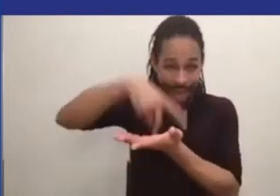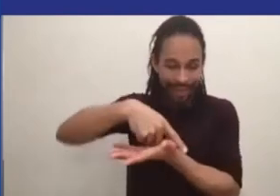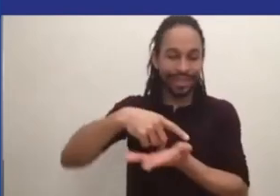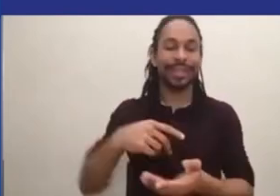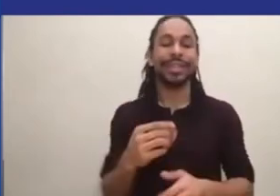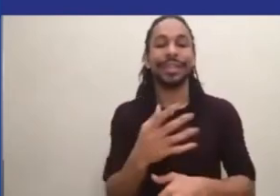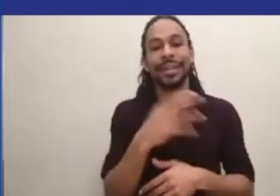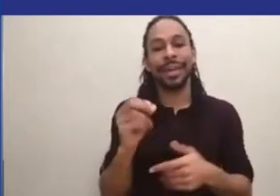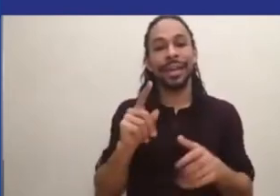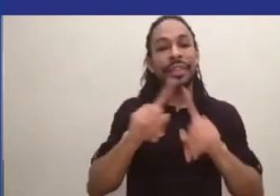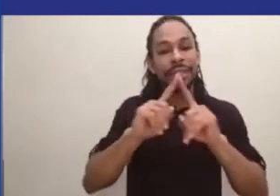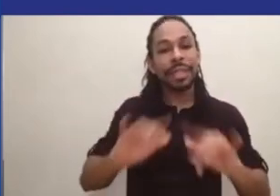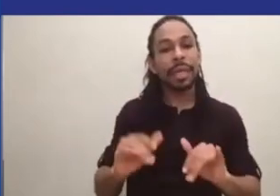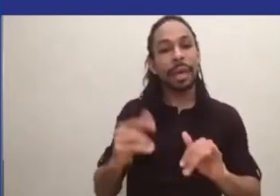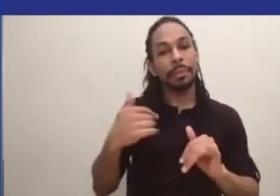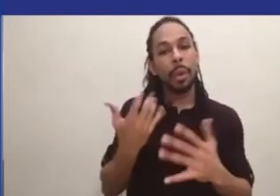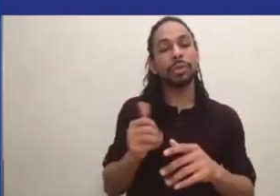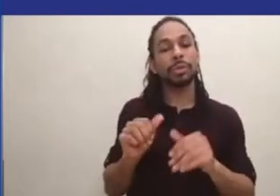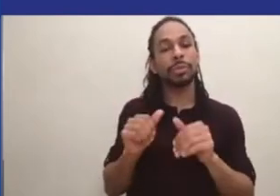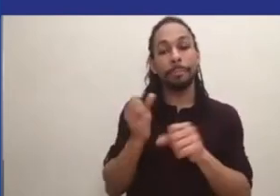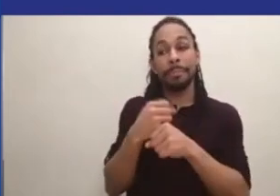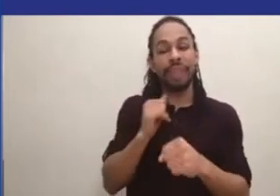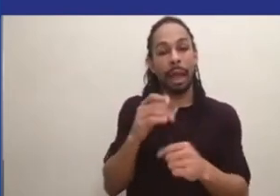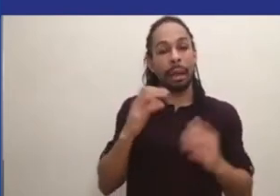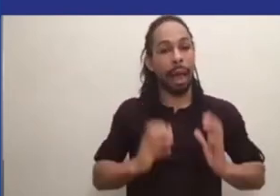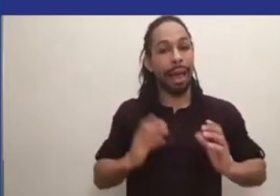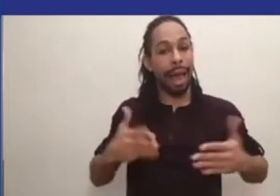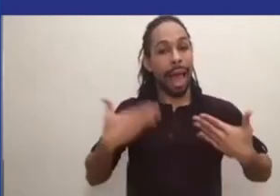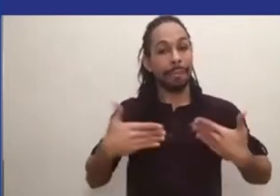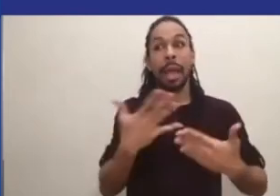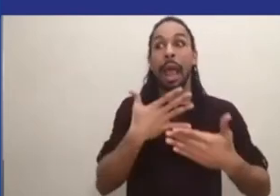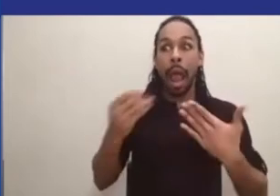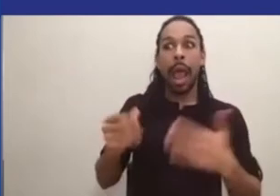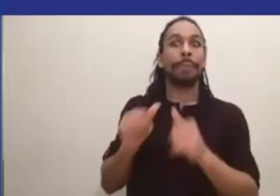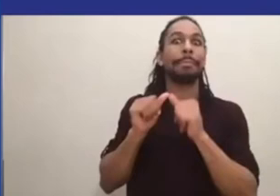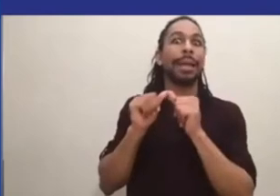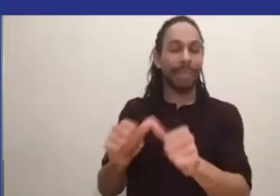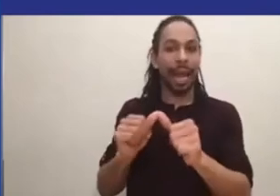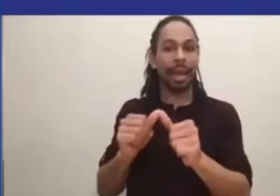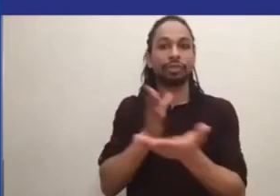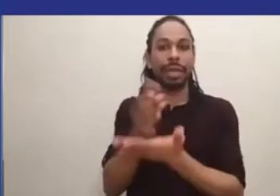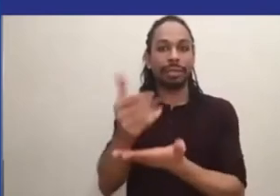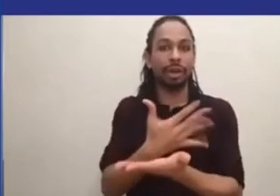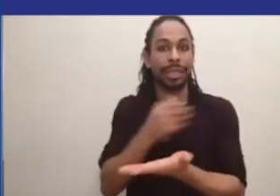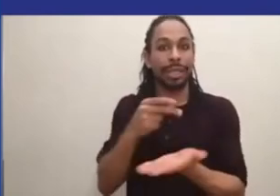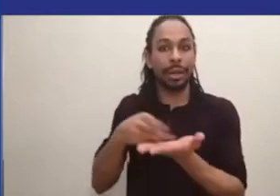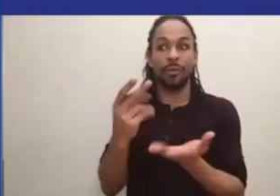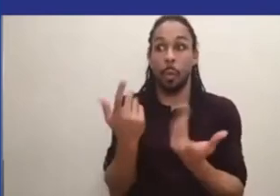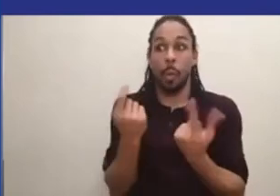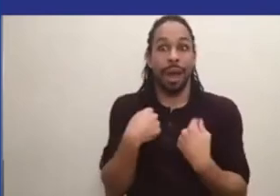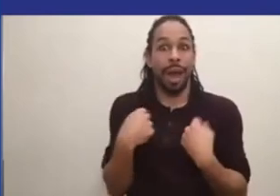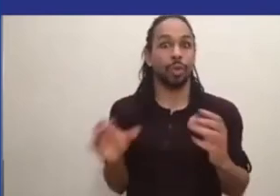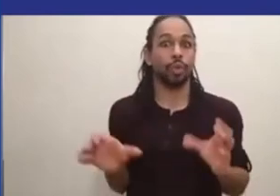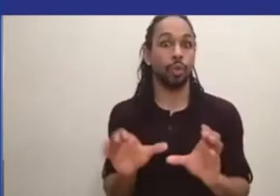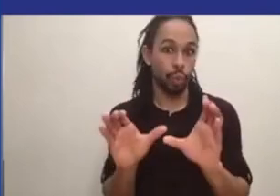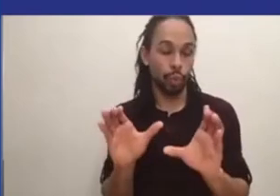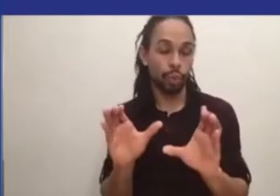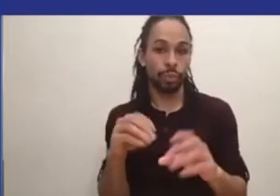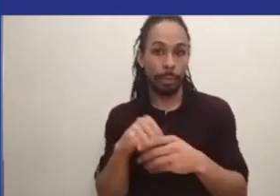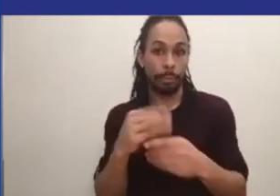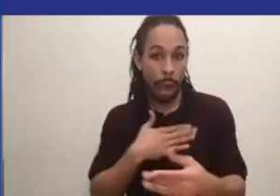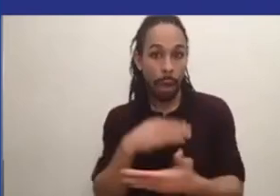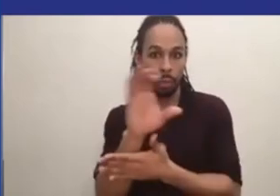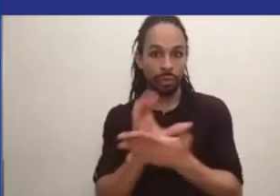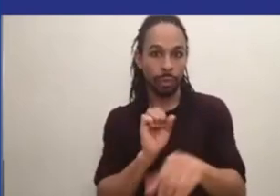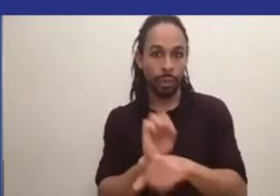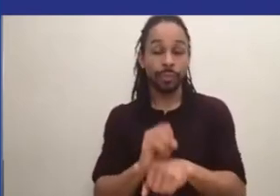maintaining the integrity and the transparency of the authenticity of what I do. Paperwork,